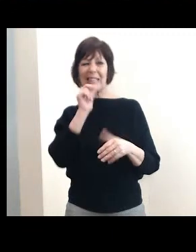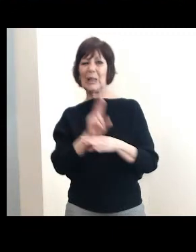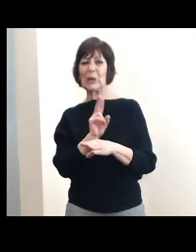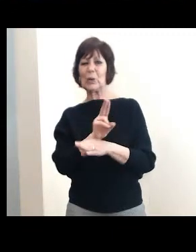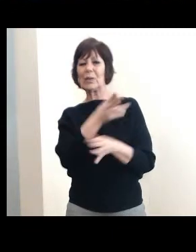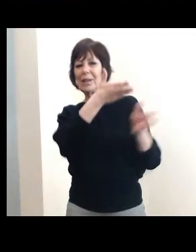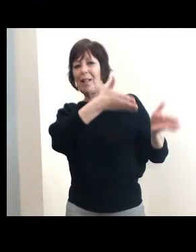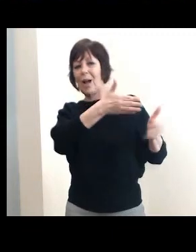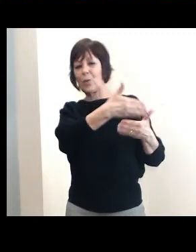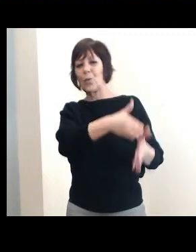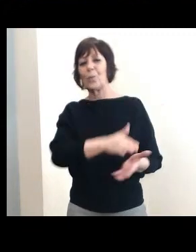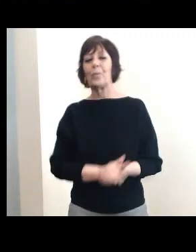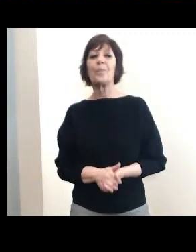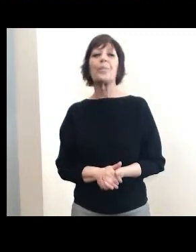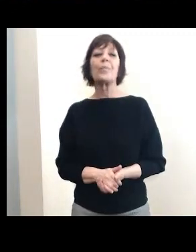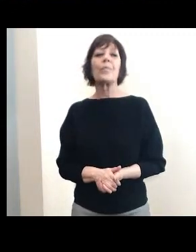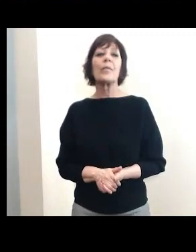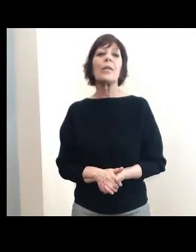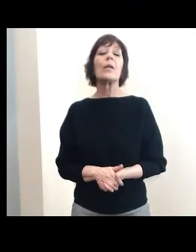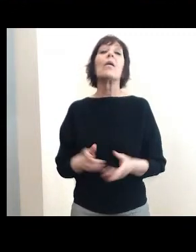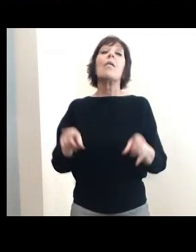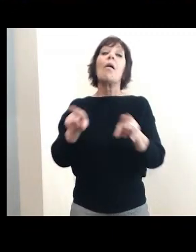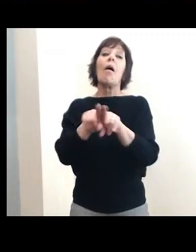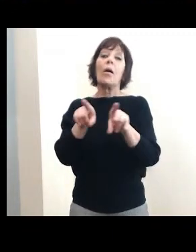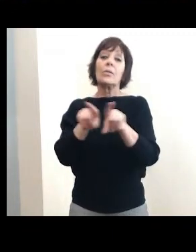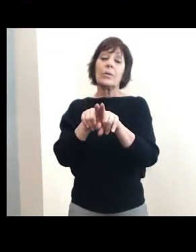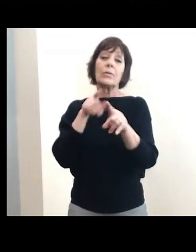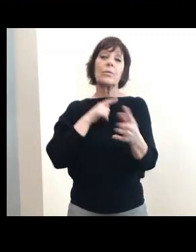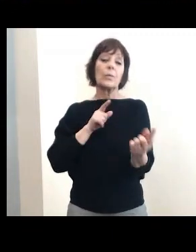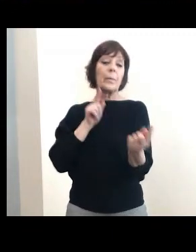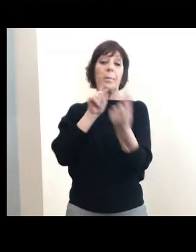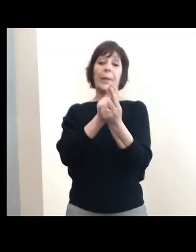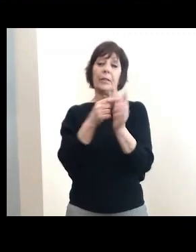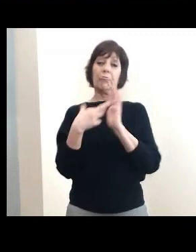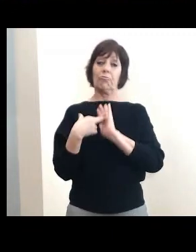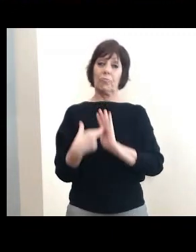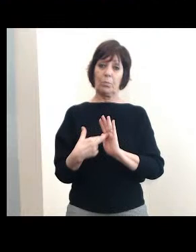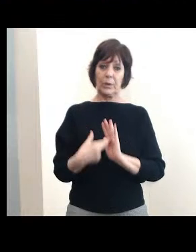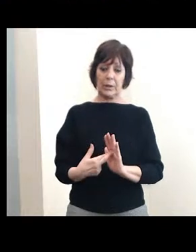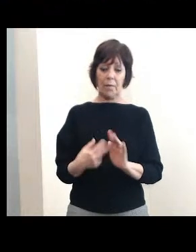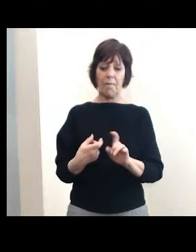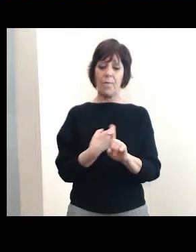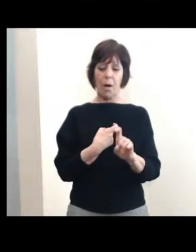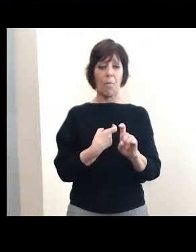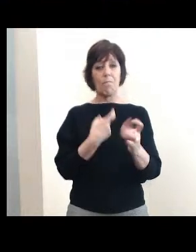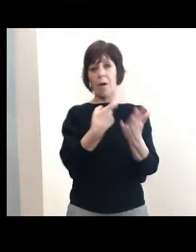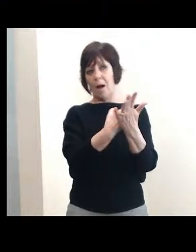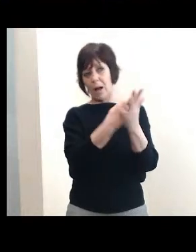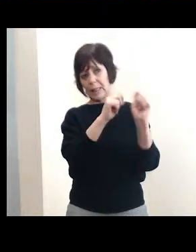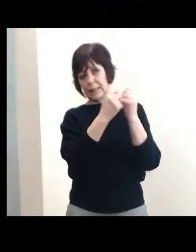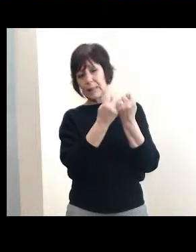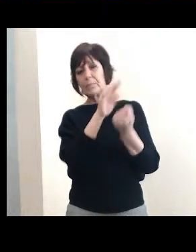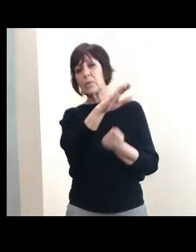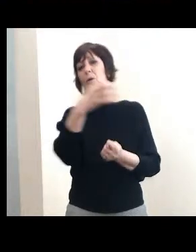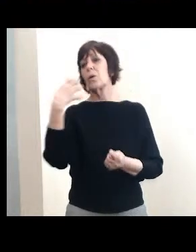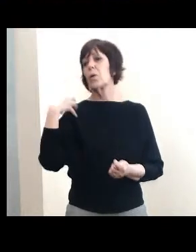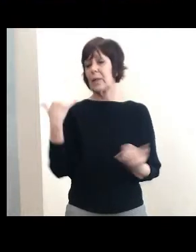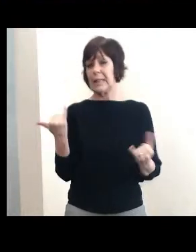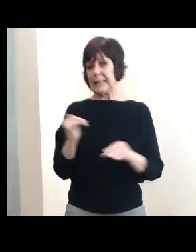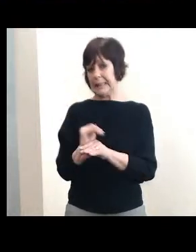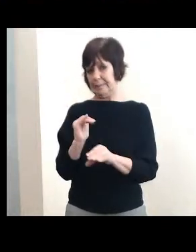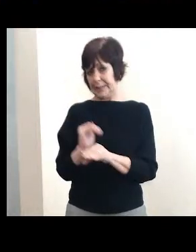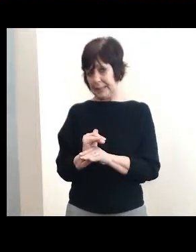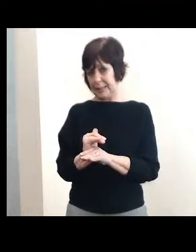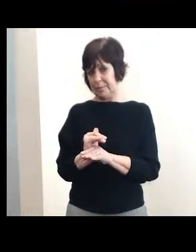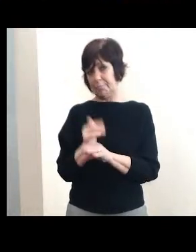rooms. Also, we are meeting with representatives from certain hockey teams with their coaches this evening, and I